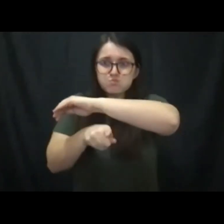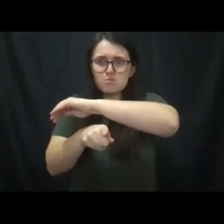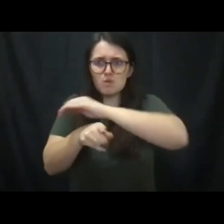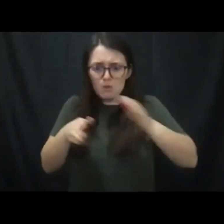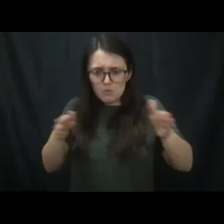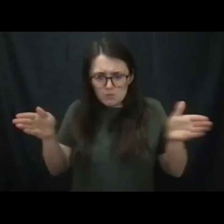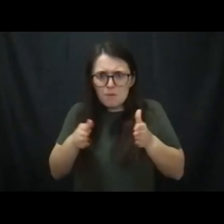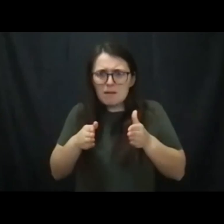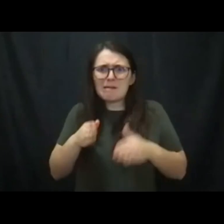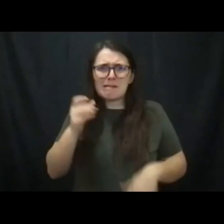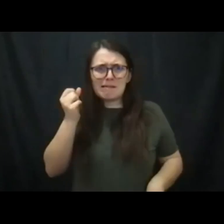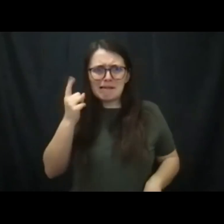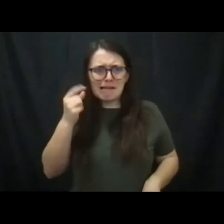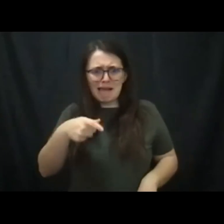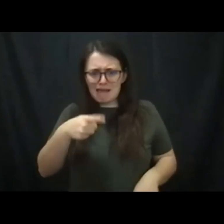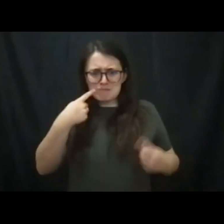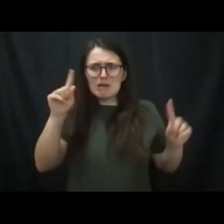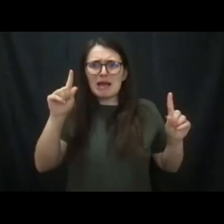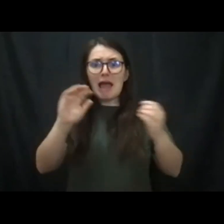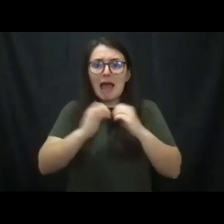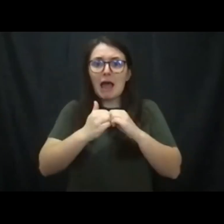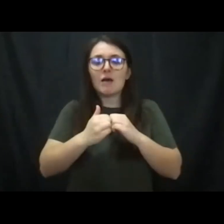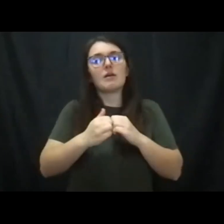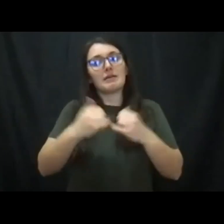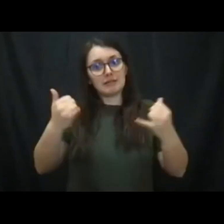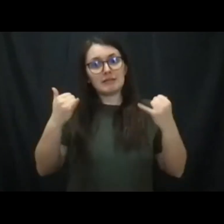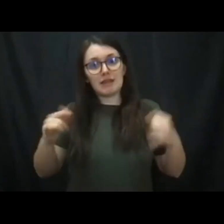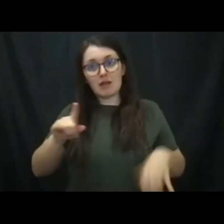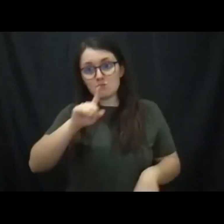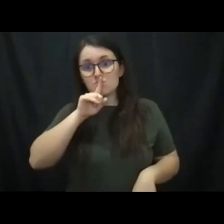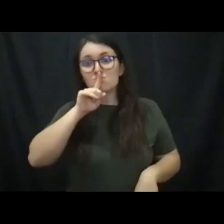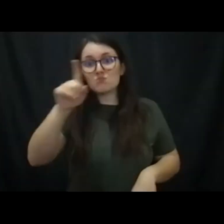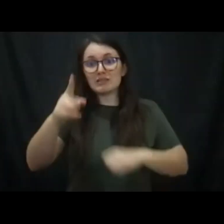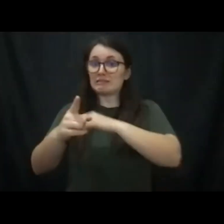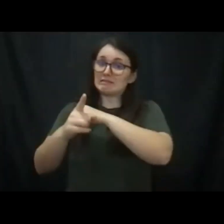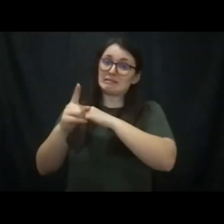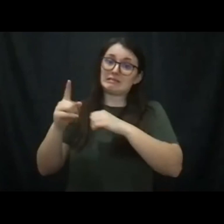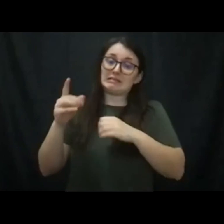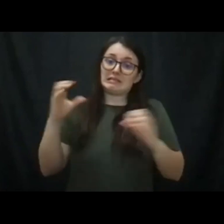done it. Now he was really in trouble. Humphrey was trapped.